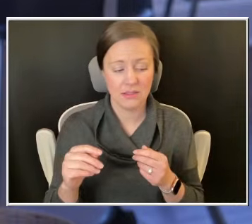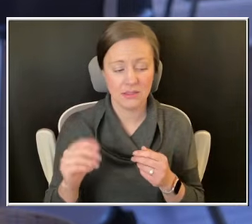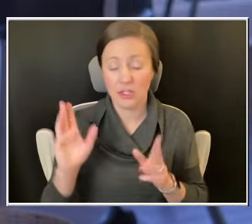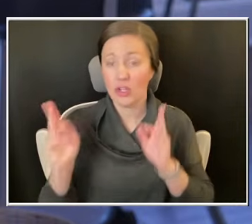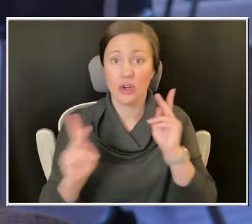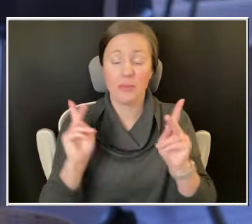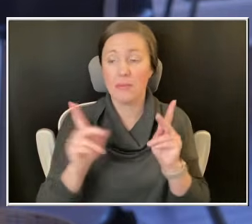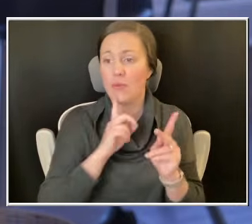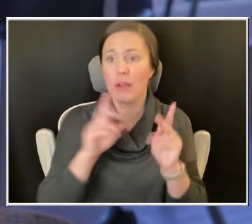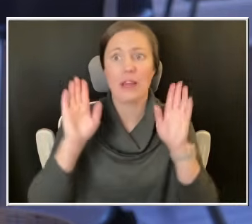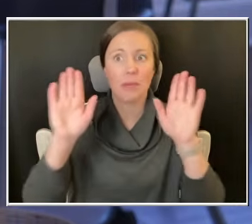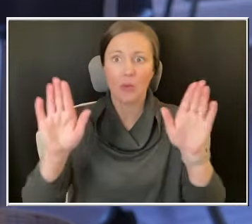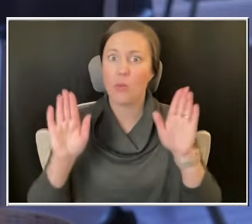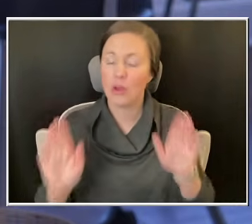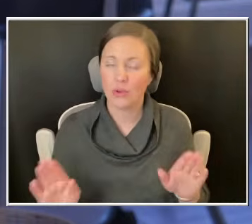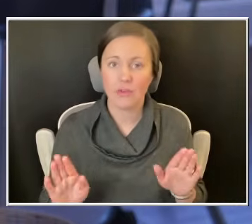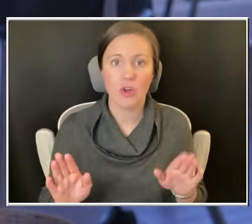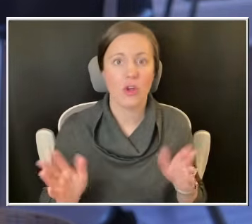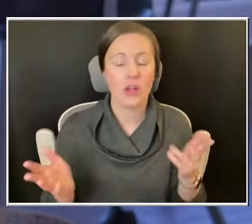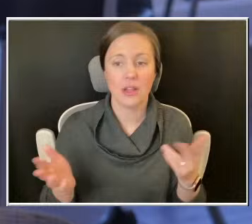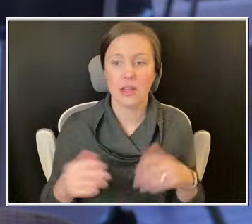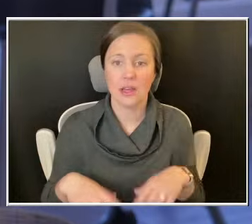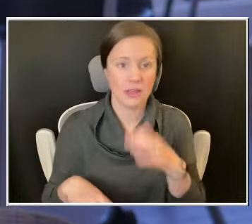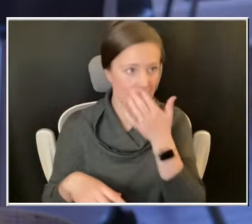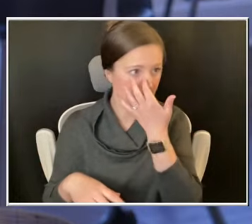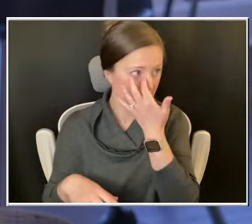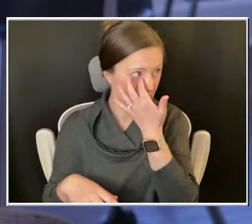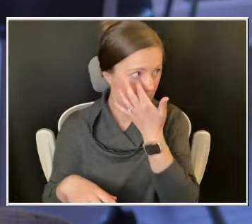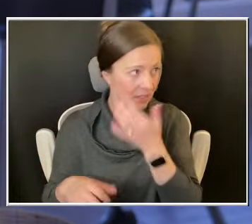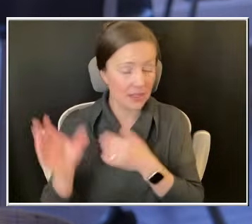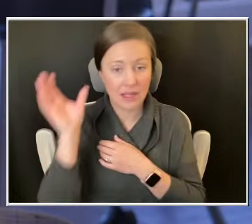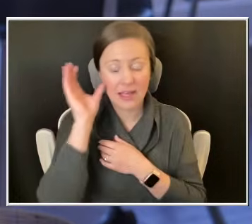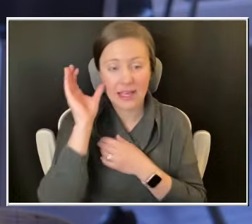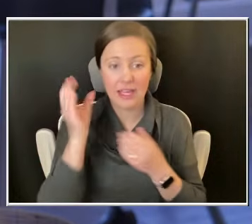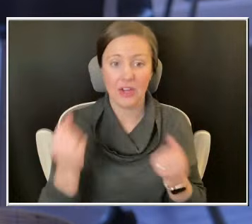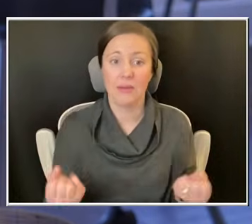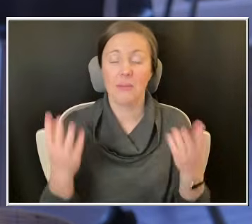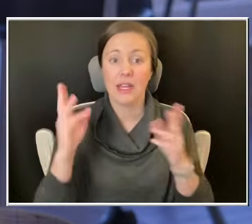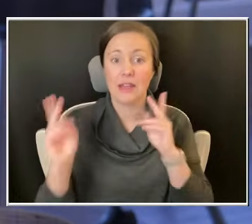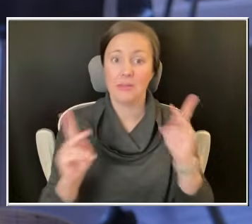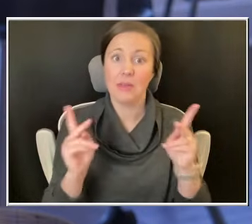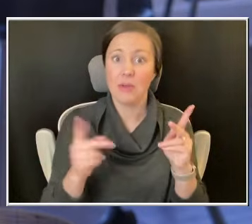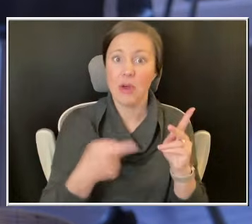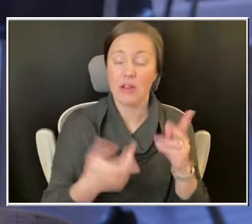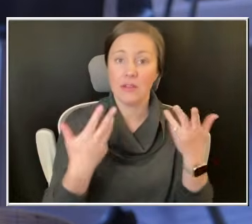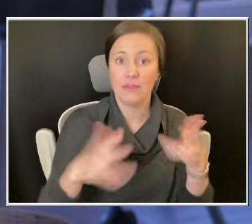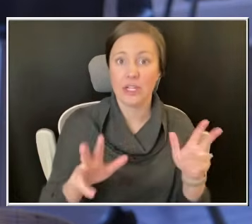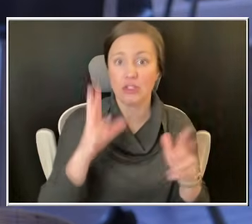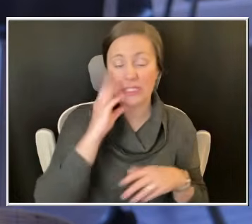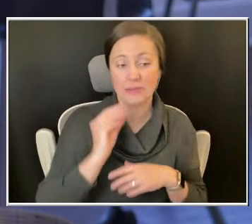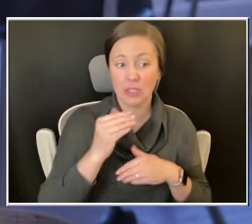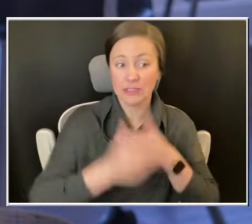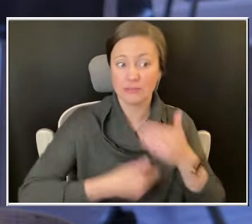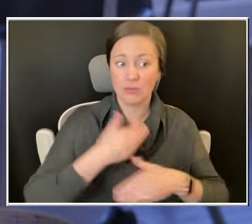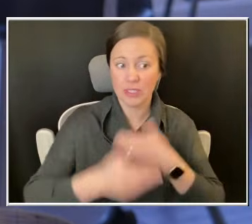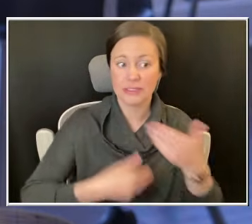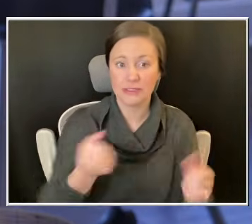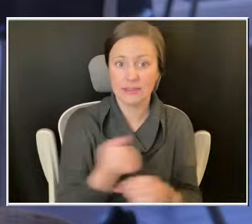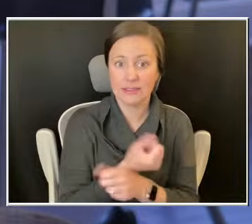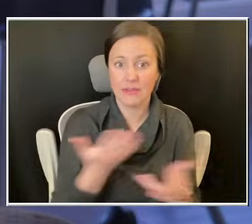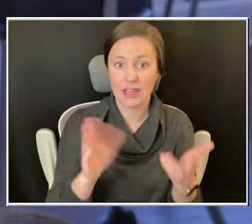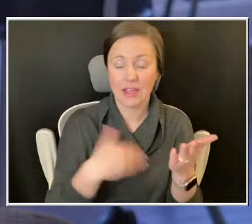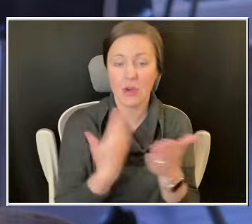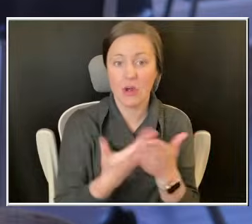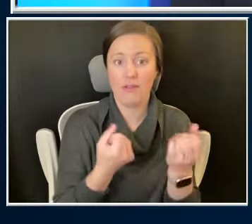wonderful. I hear that a lot of people did go through the process and everything, and all that support is